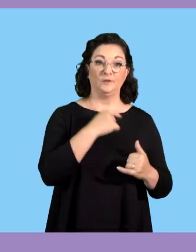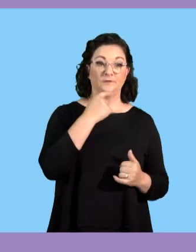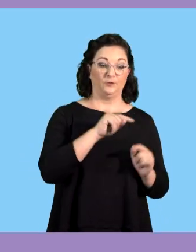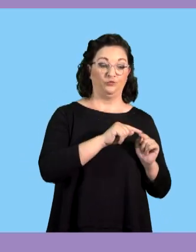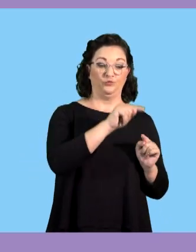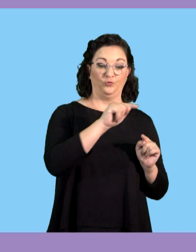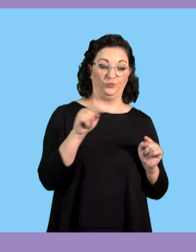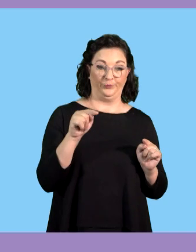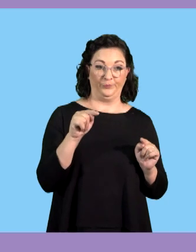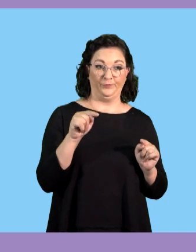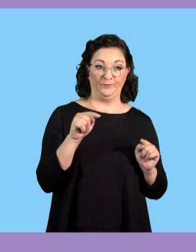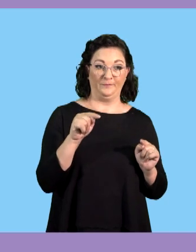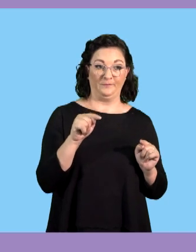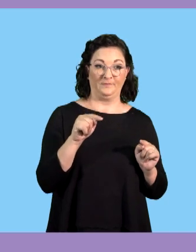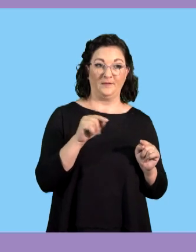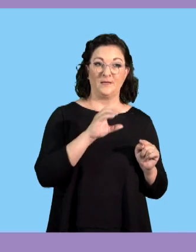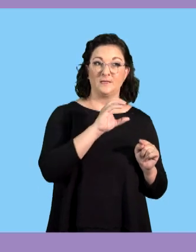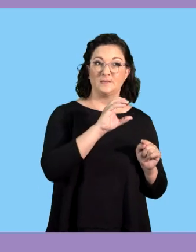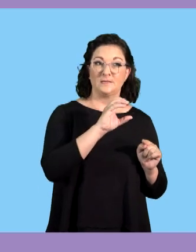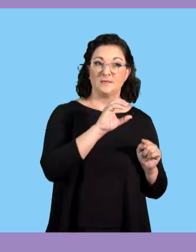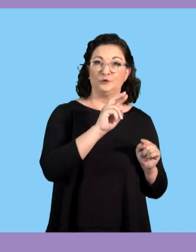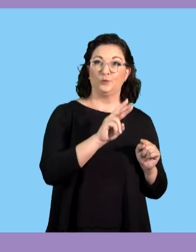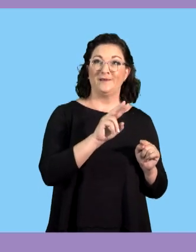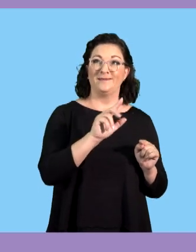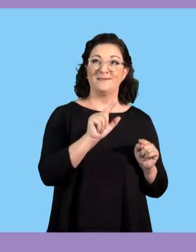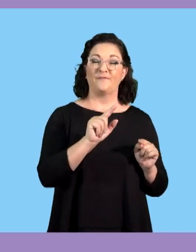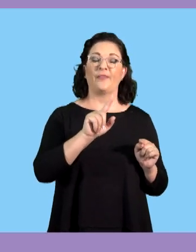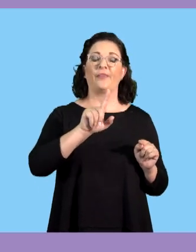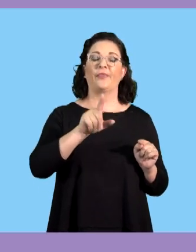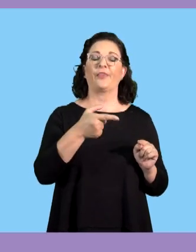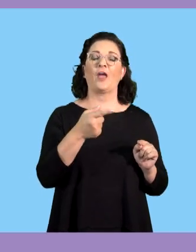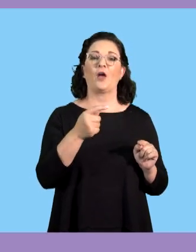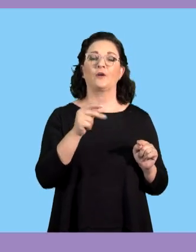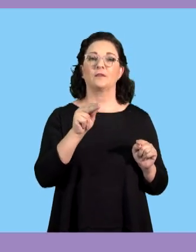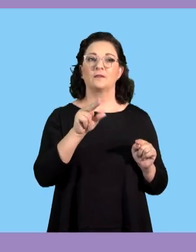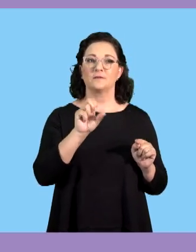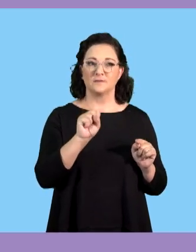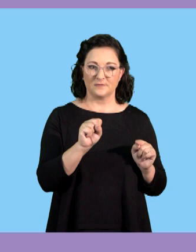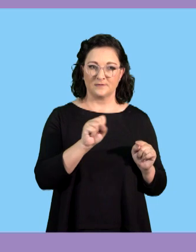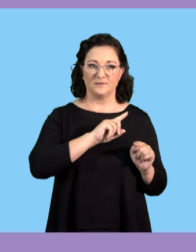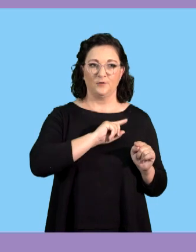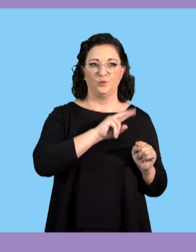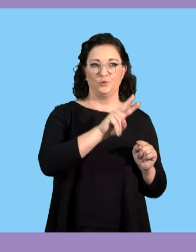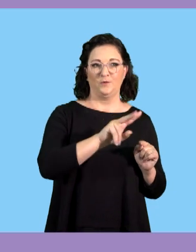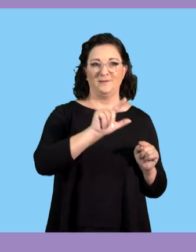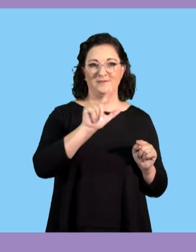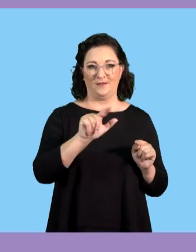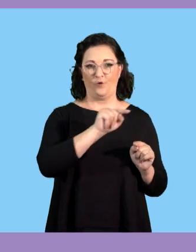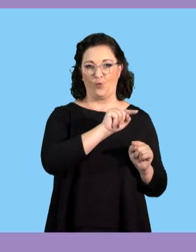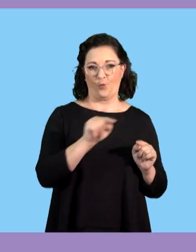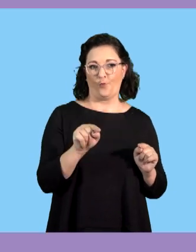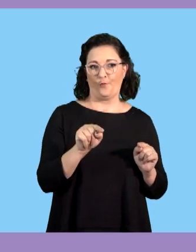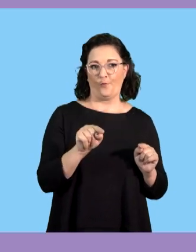cube root of, this is 27 thousandths. So it's 27